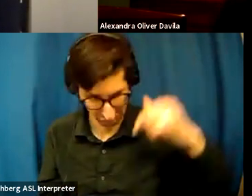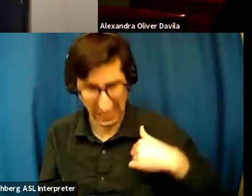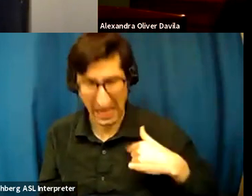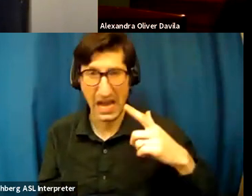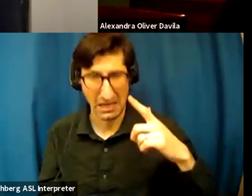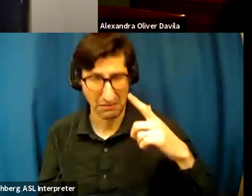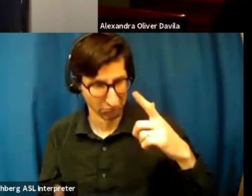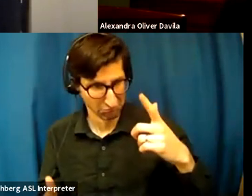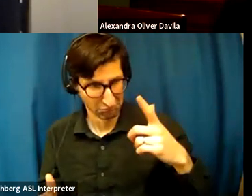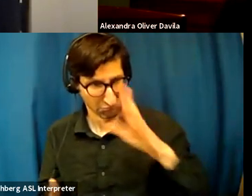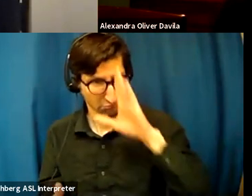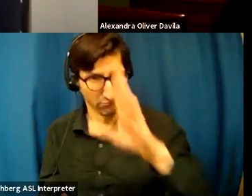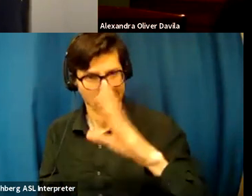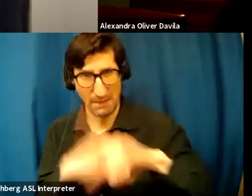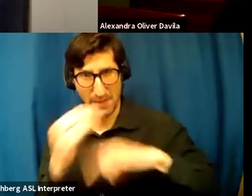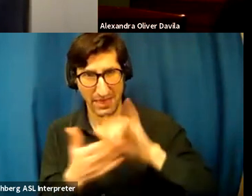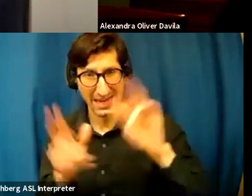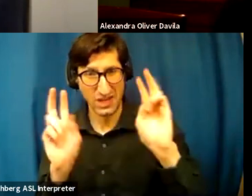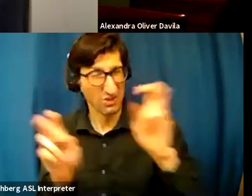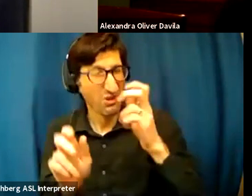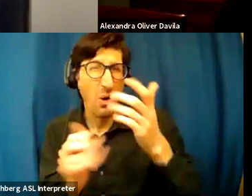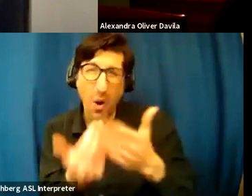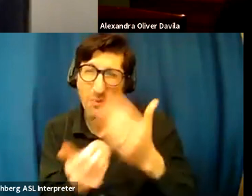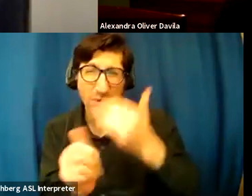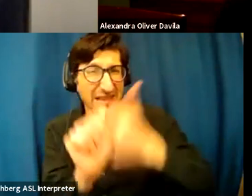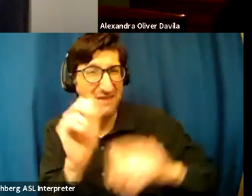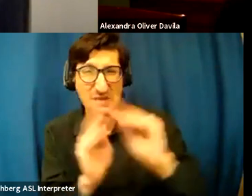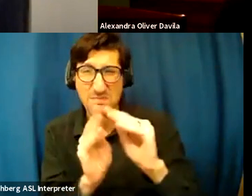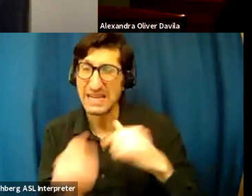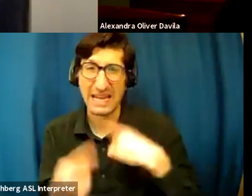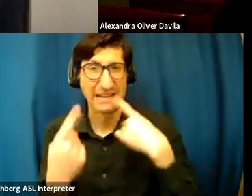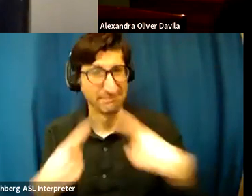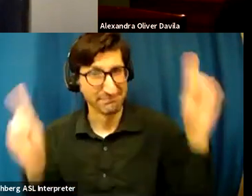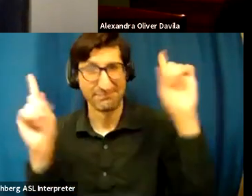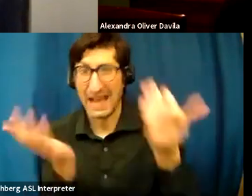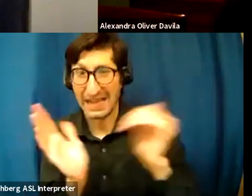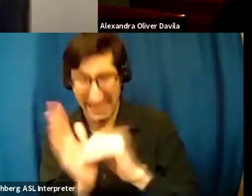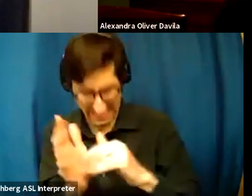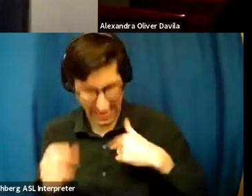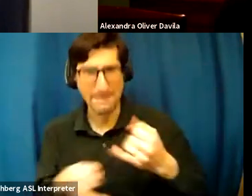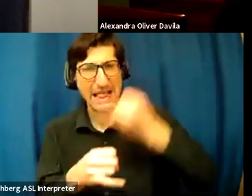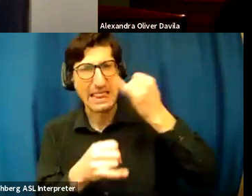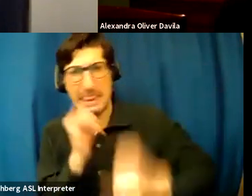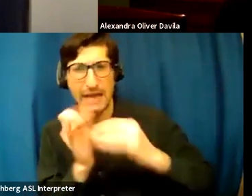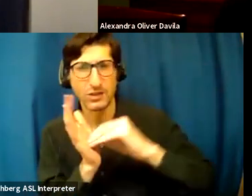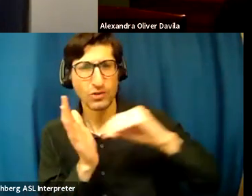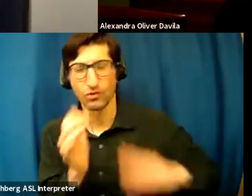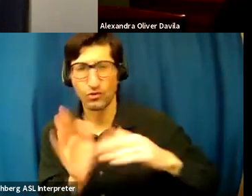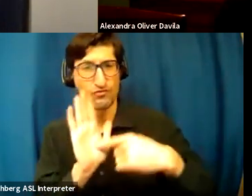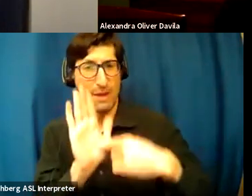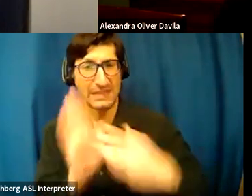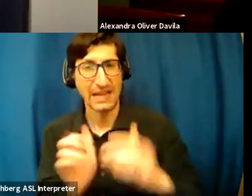I very much am. I said it earlier, I say it at almost every school committee meeting, and I'll say it again. I will be the last student representative that didn't have a vote,